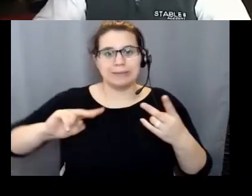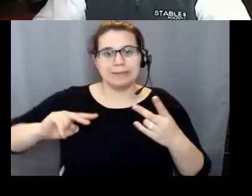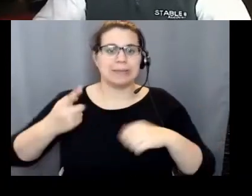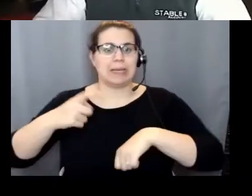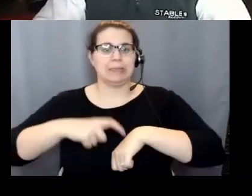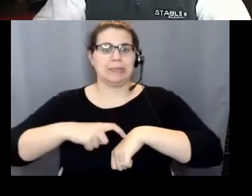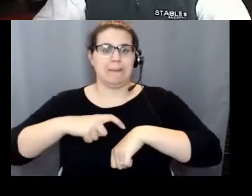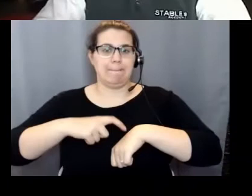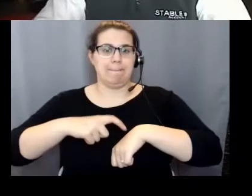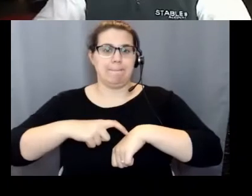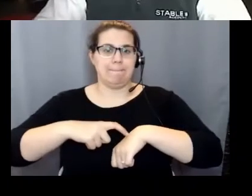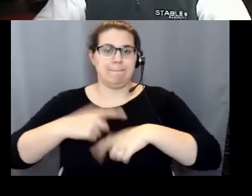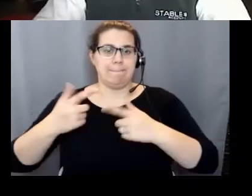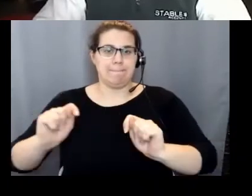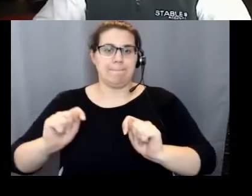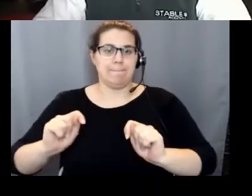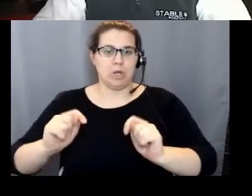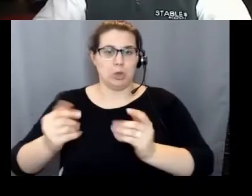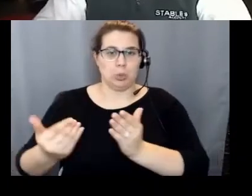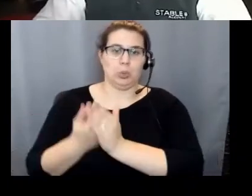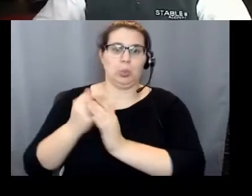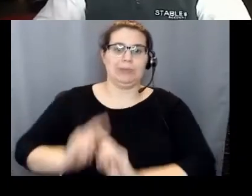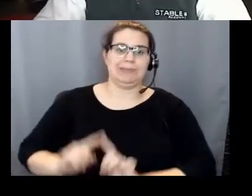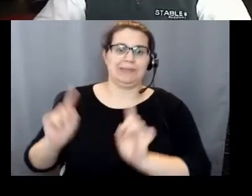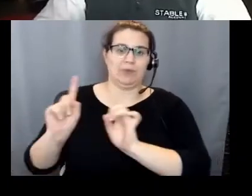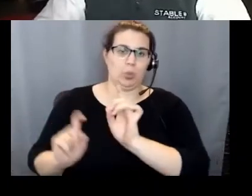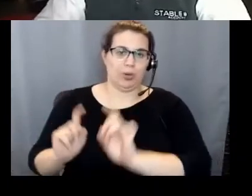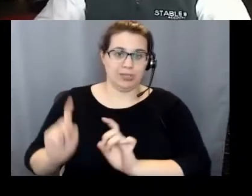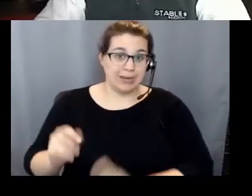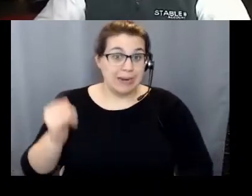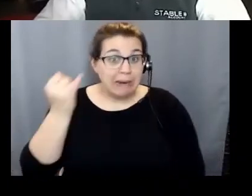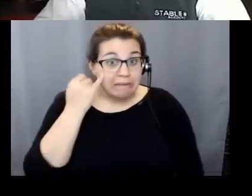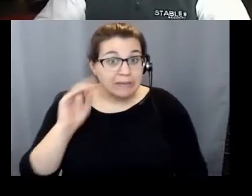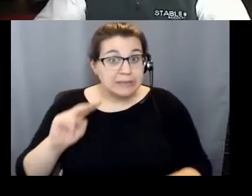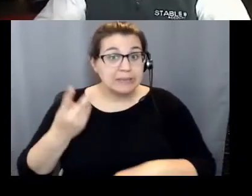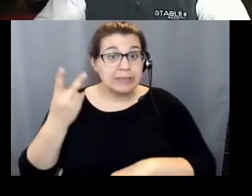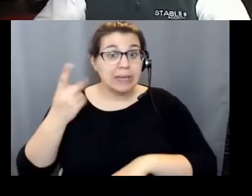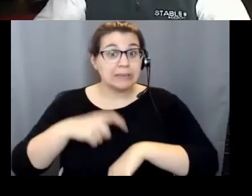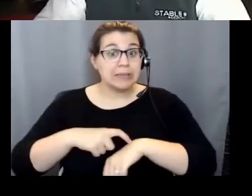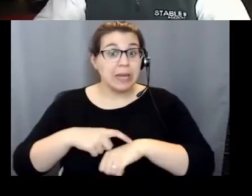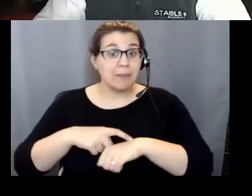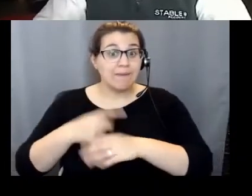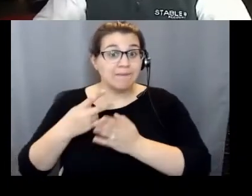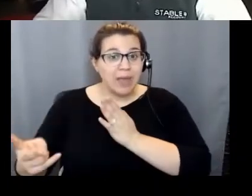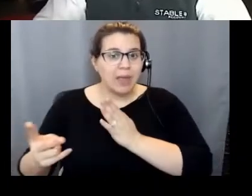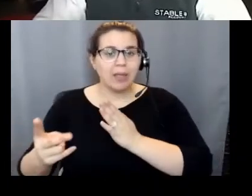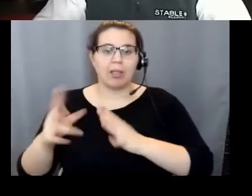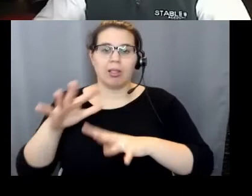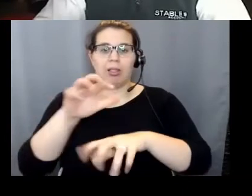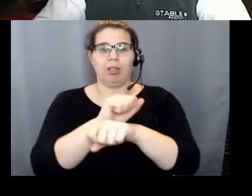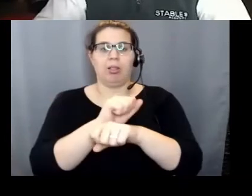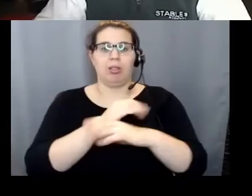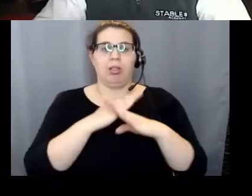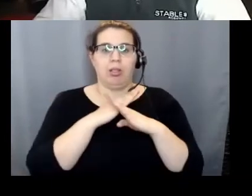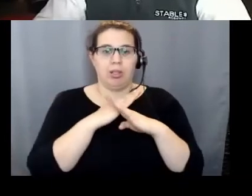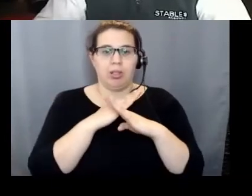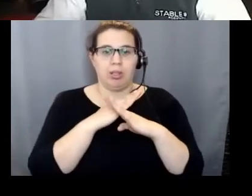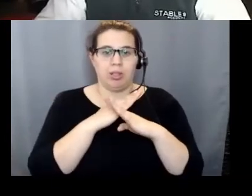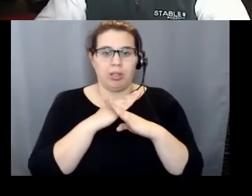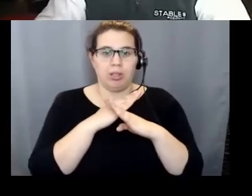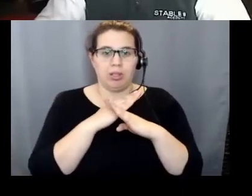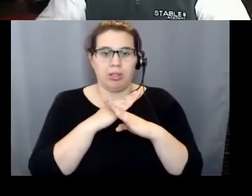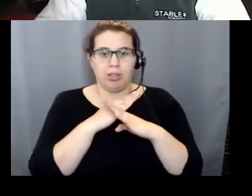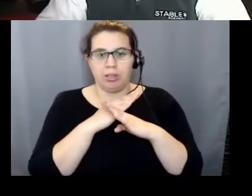time with a new set of questions. And if you fail a second time, then it's actually going to lock up the system and make you take